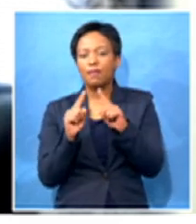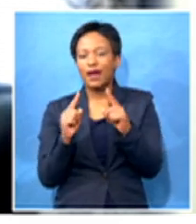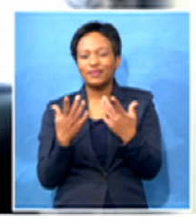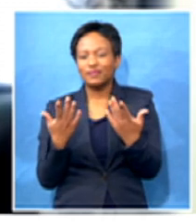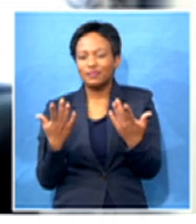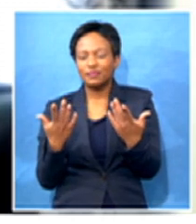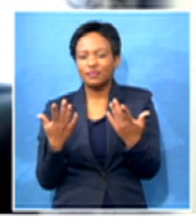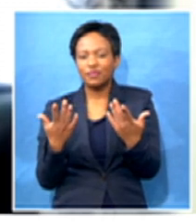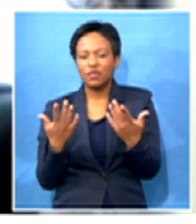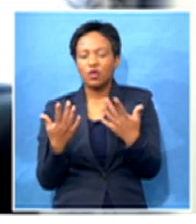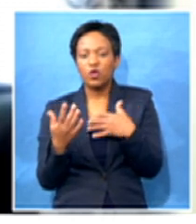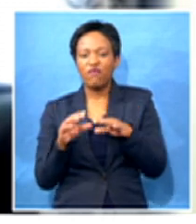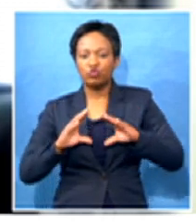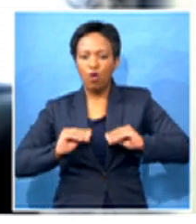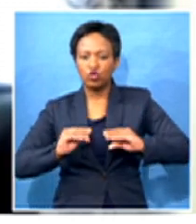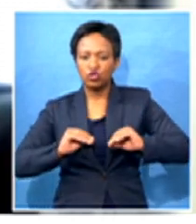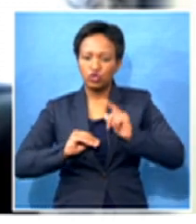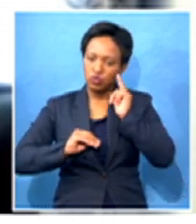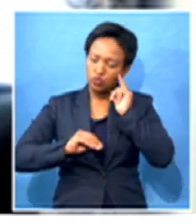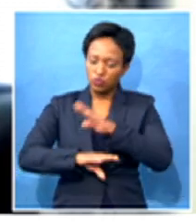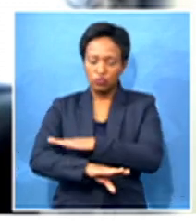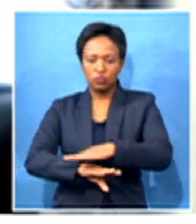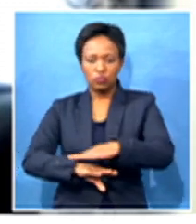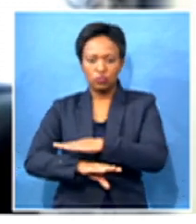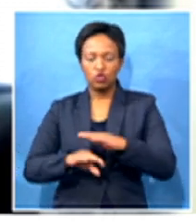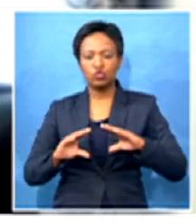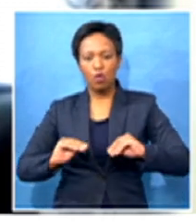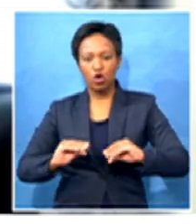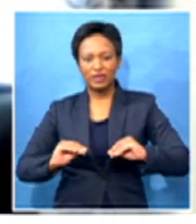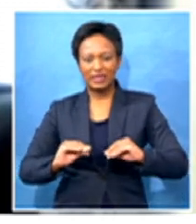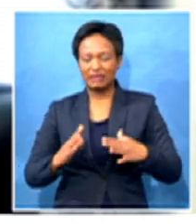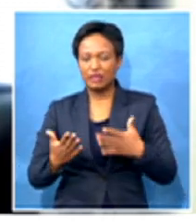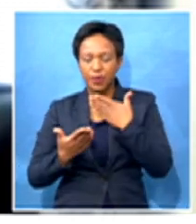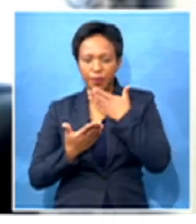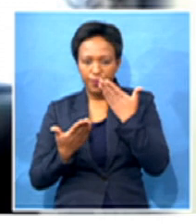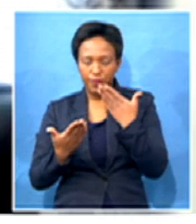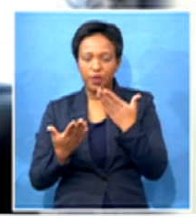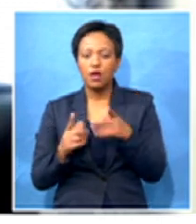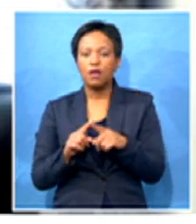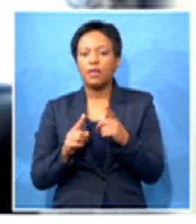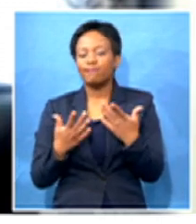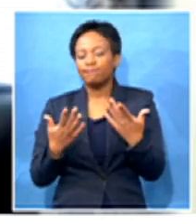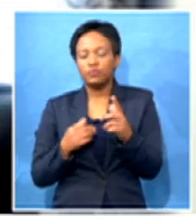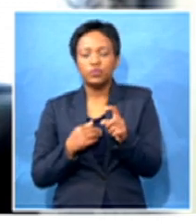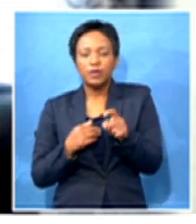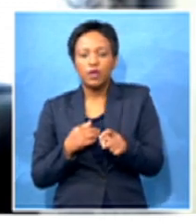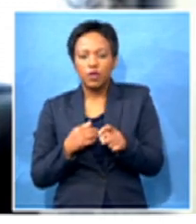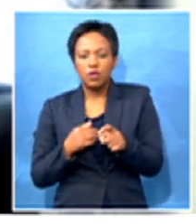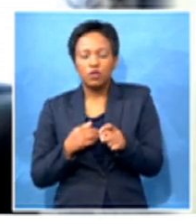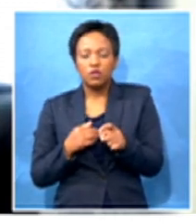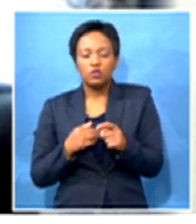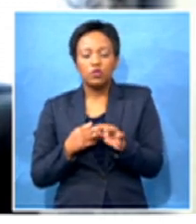have sponges as of now, by then, we were supposed to have at